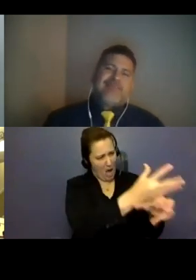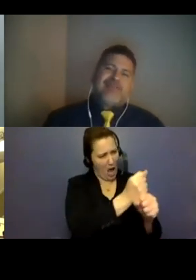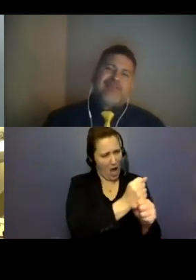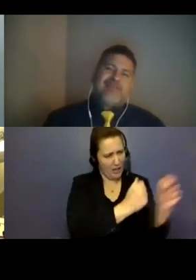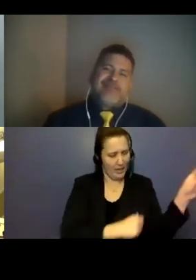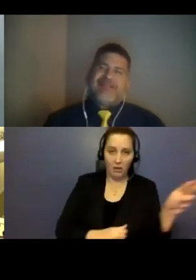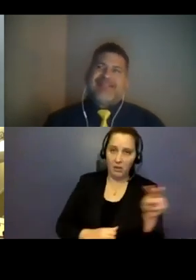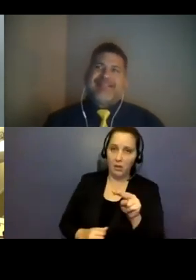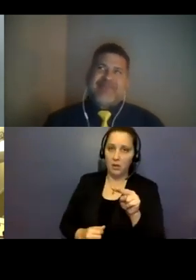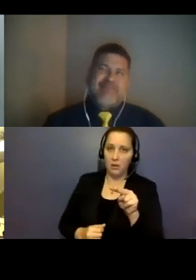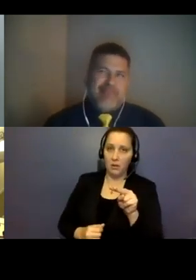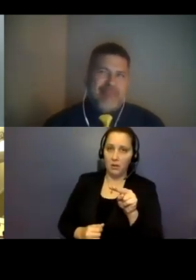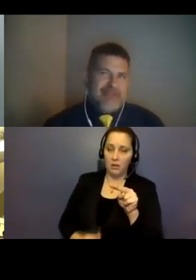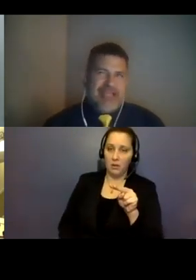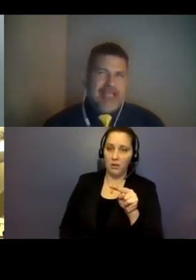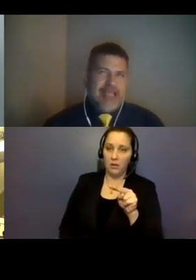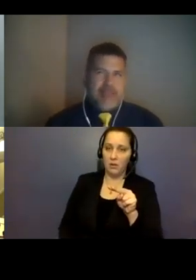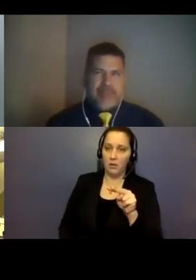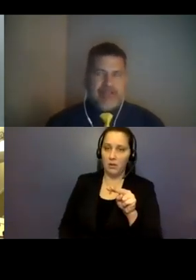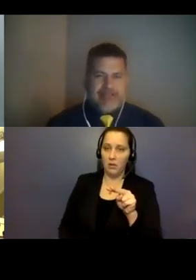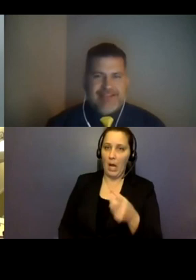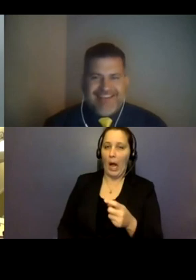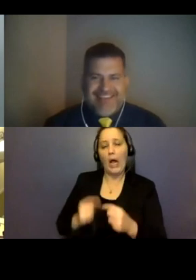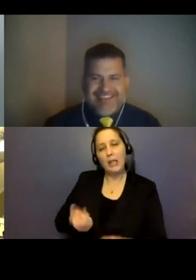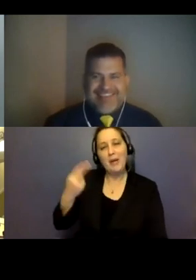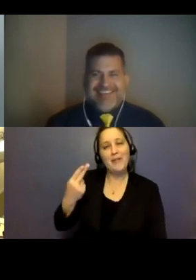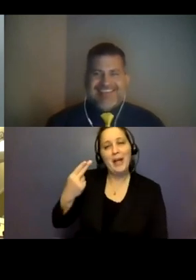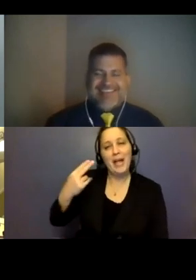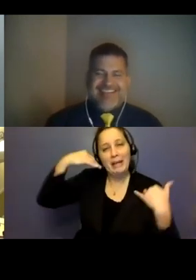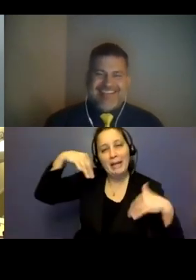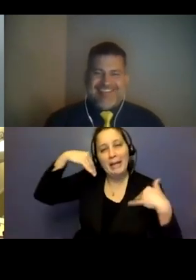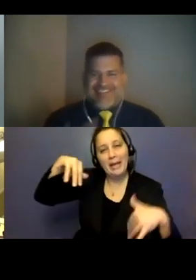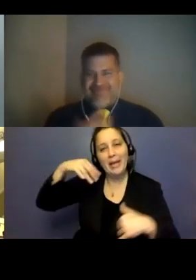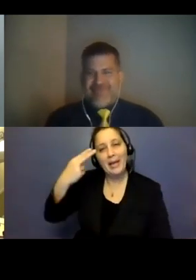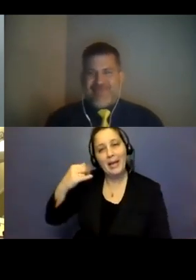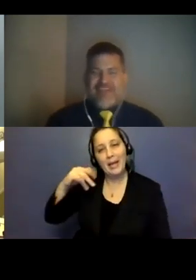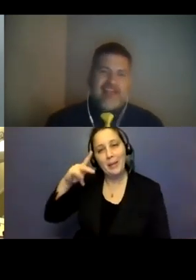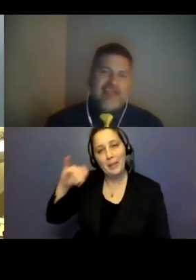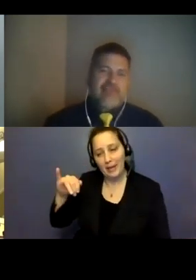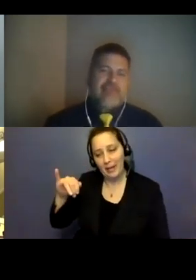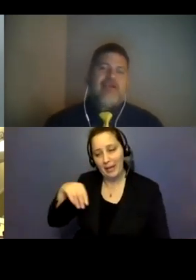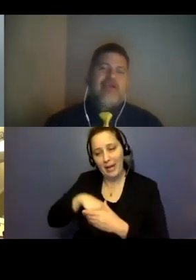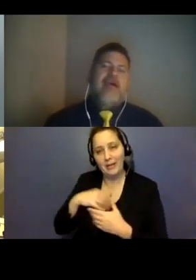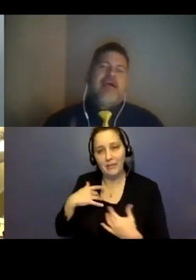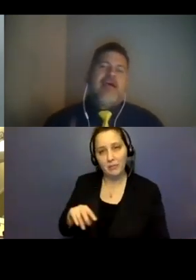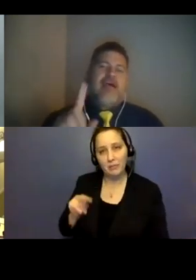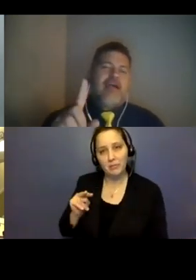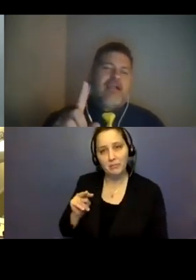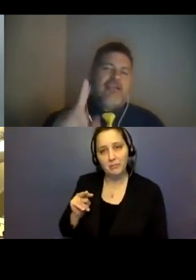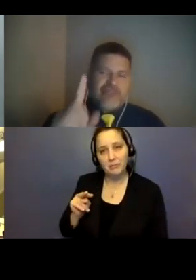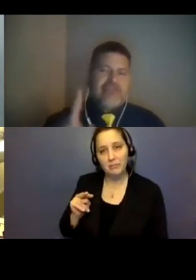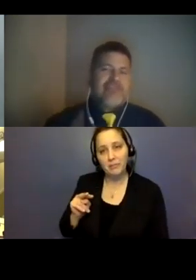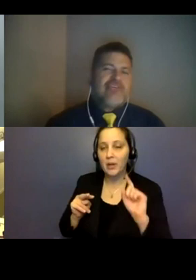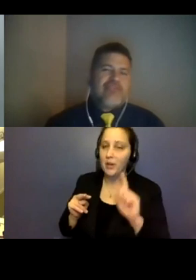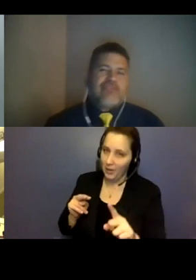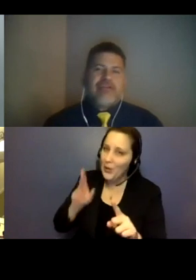me with a bit of hippiness in his feeling. He goes, "You'll